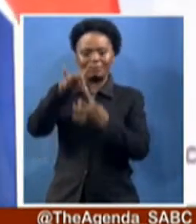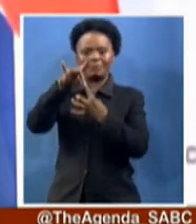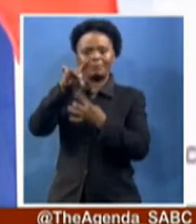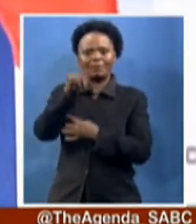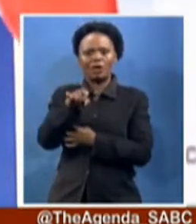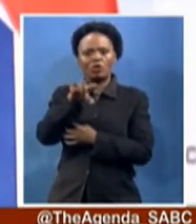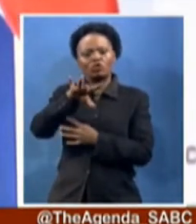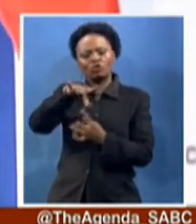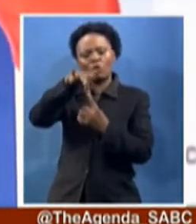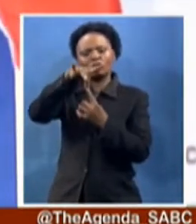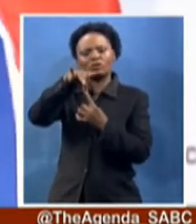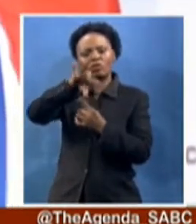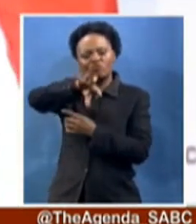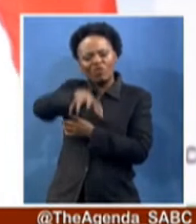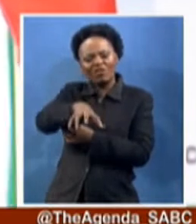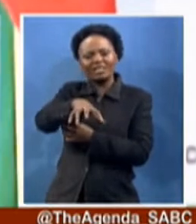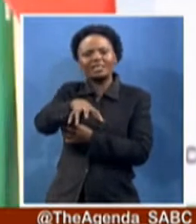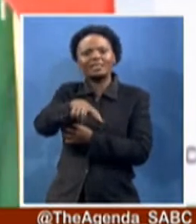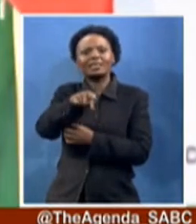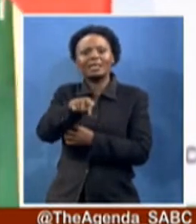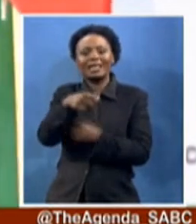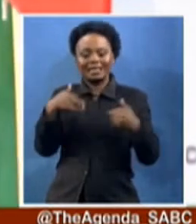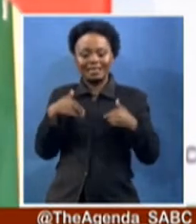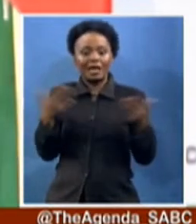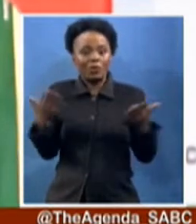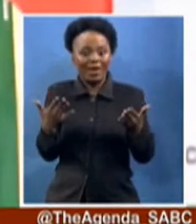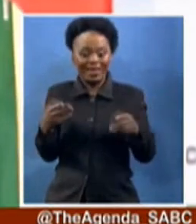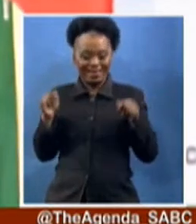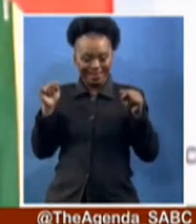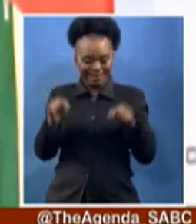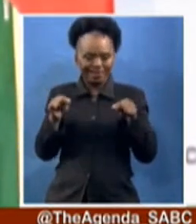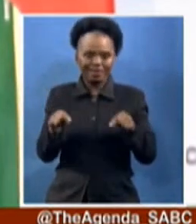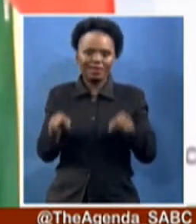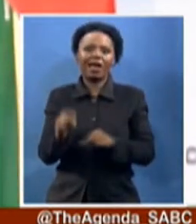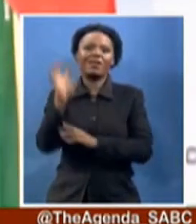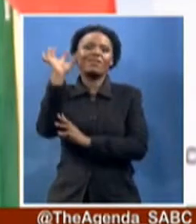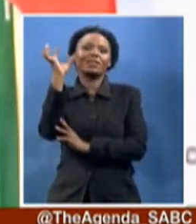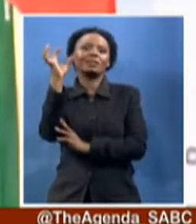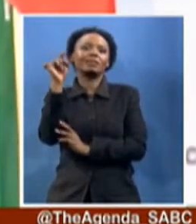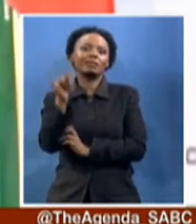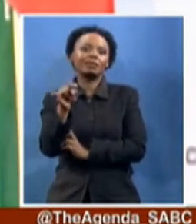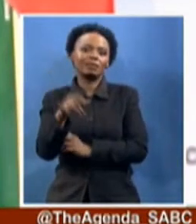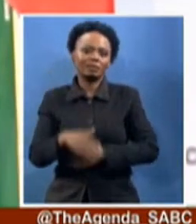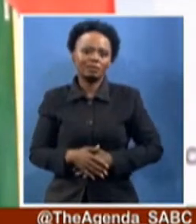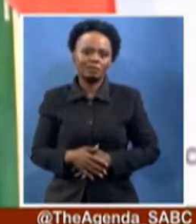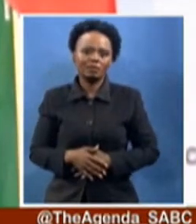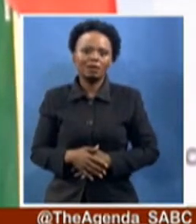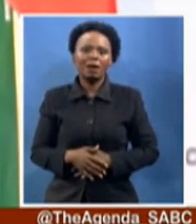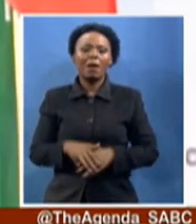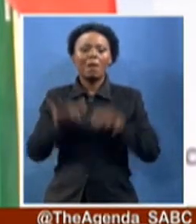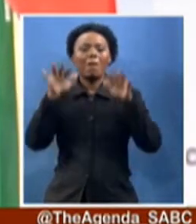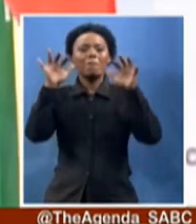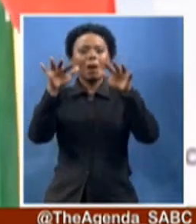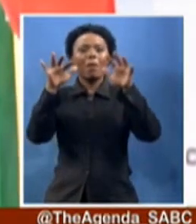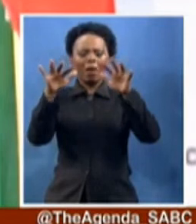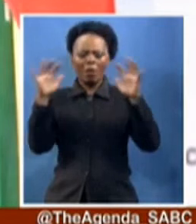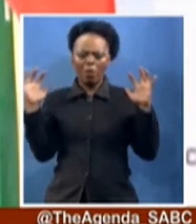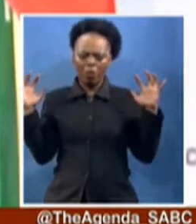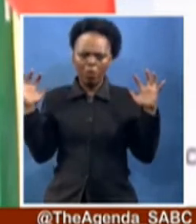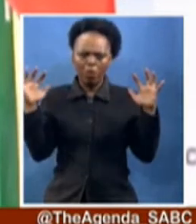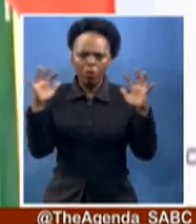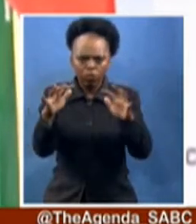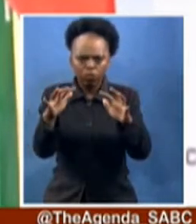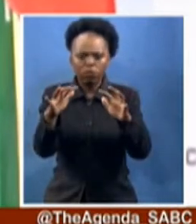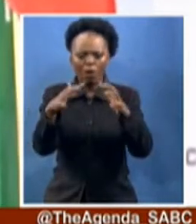started, where the Parliament of the People was formed in 1912,